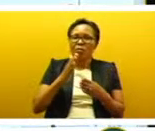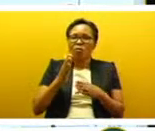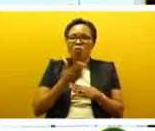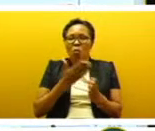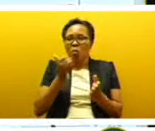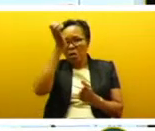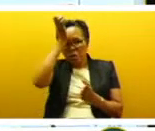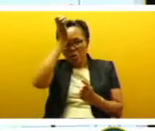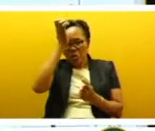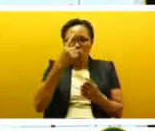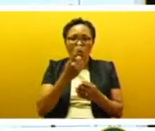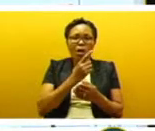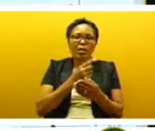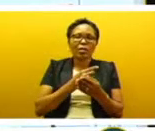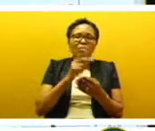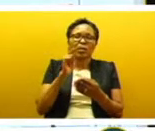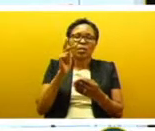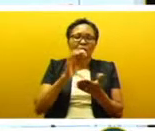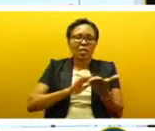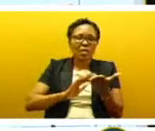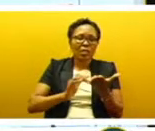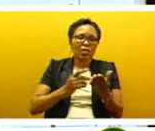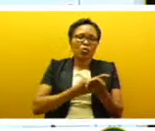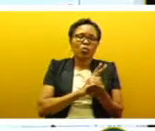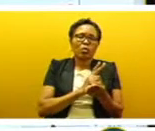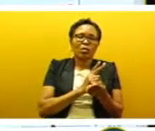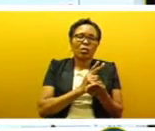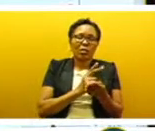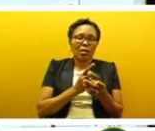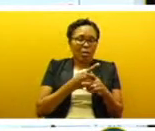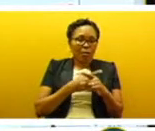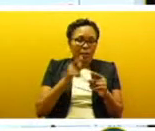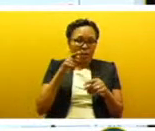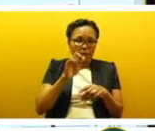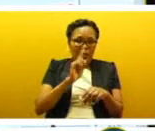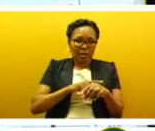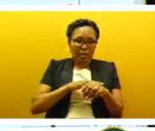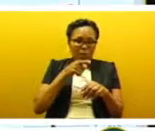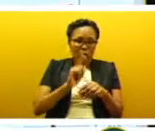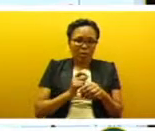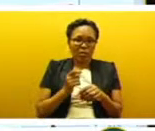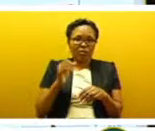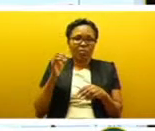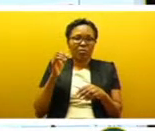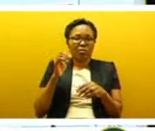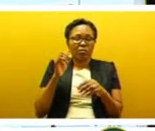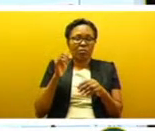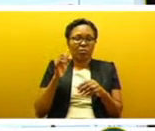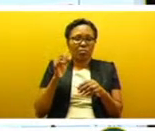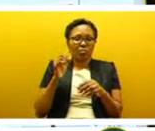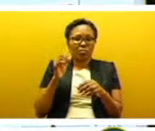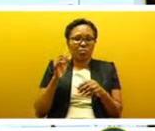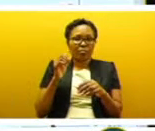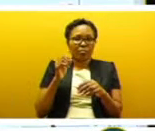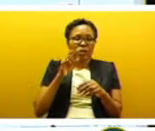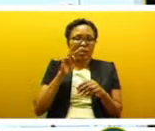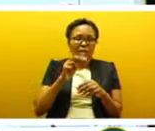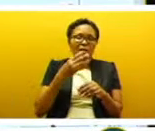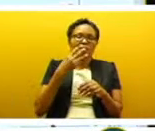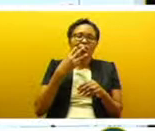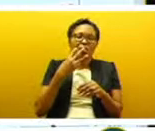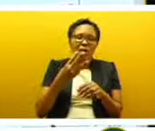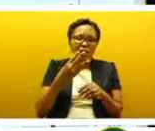one kit being used. So at that time, you get that the 305